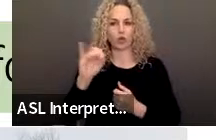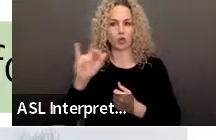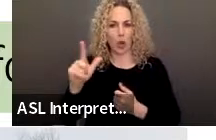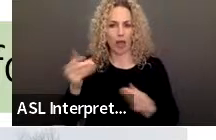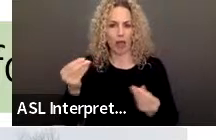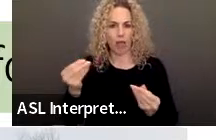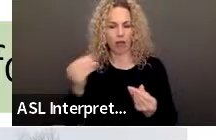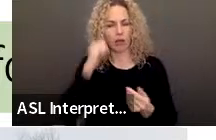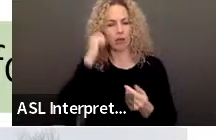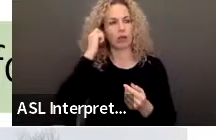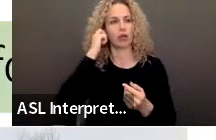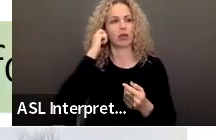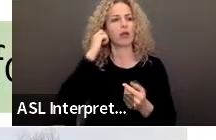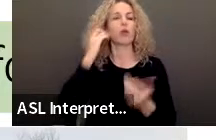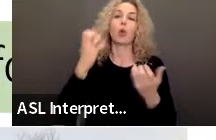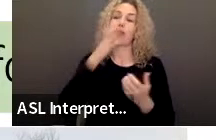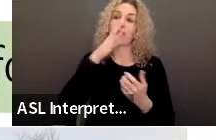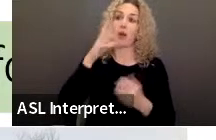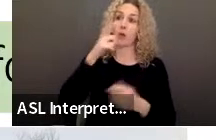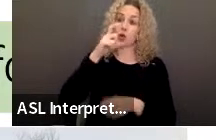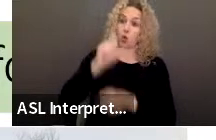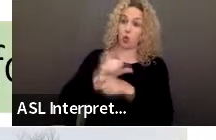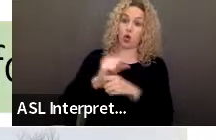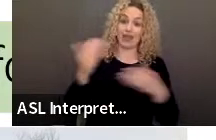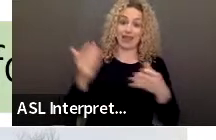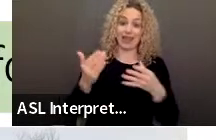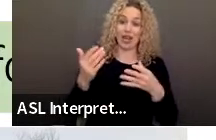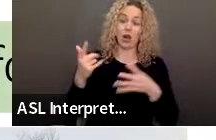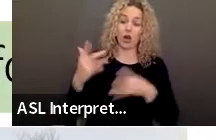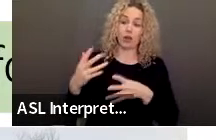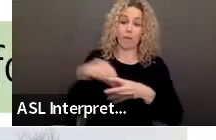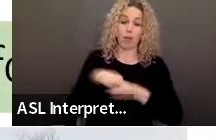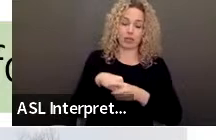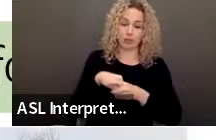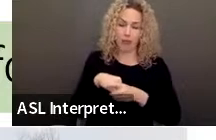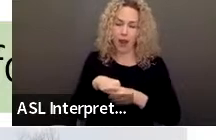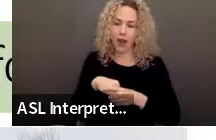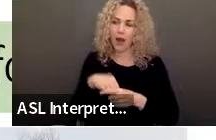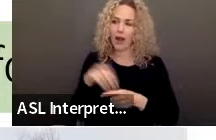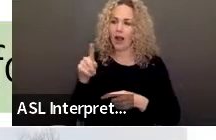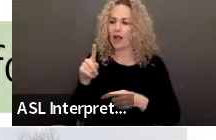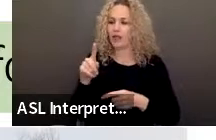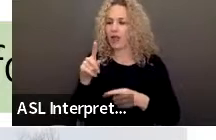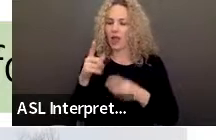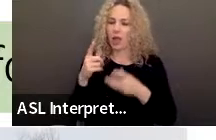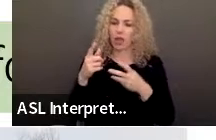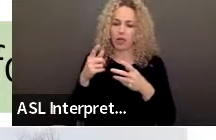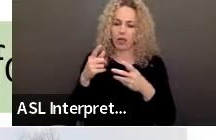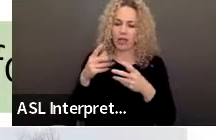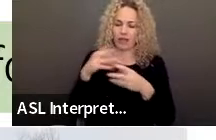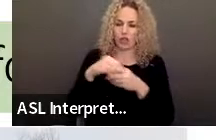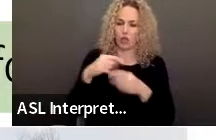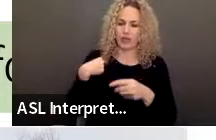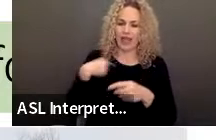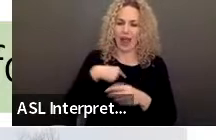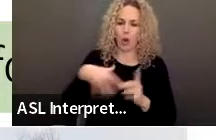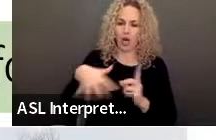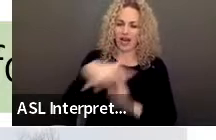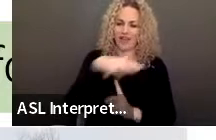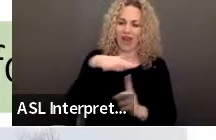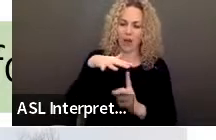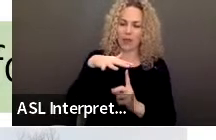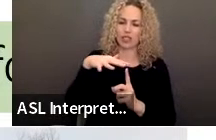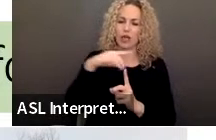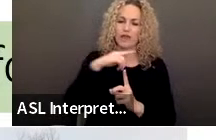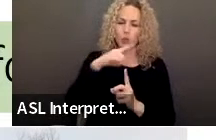the farmers who work here at Common Roots and participate and have anything to do with our environment to really have